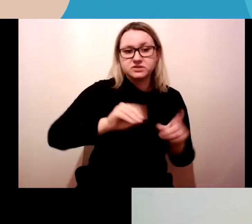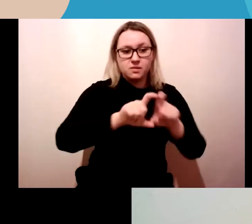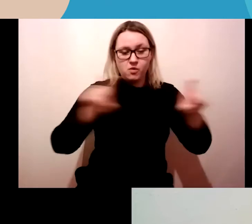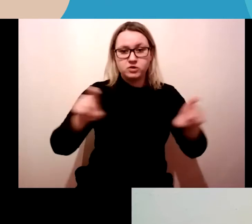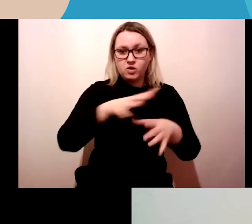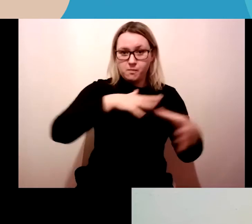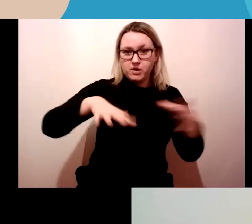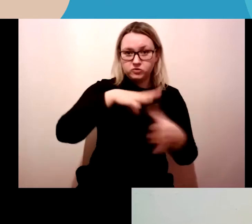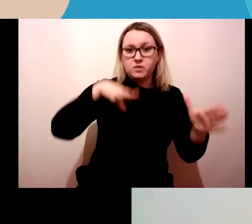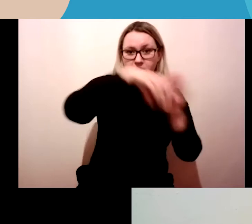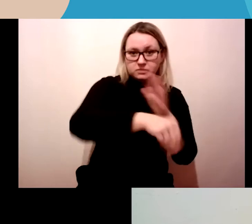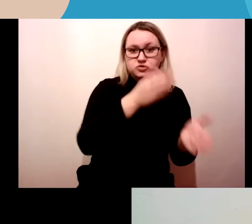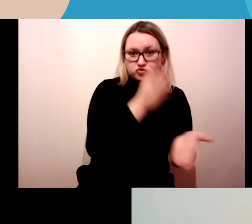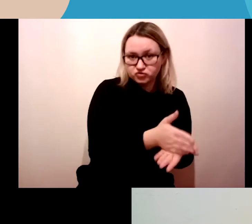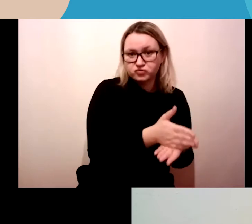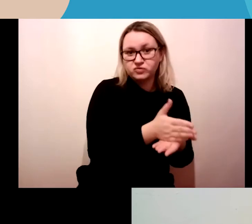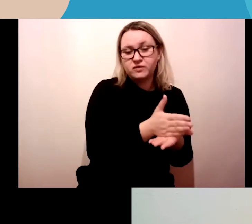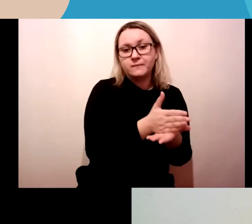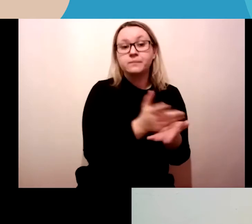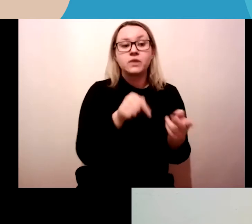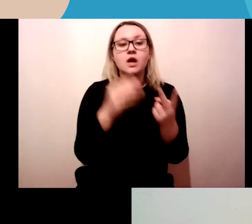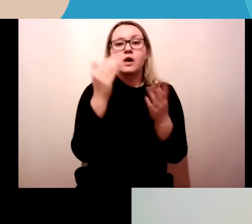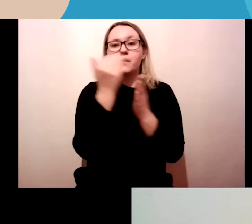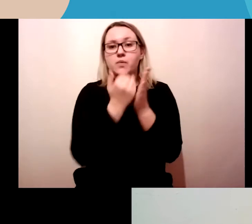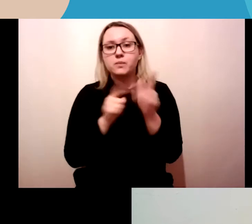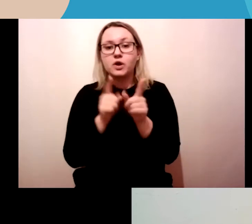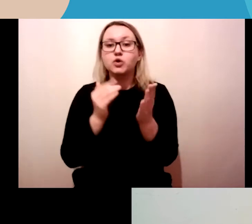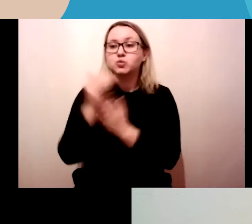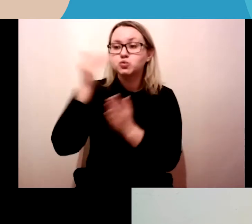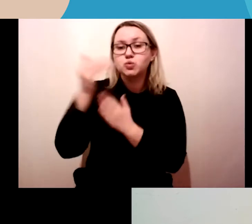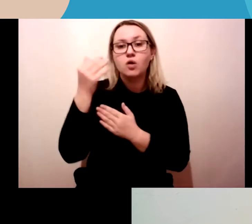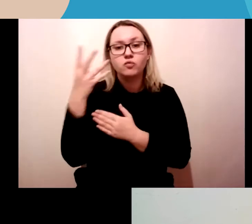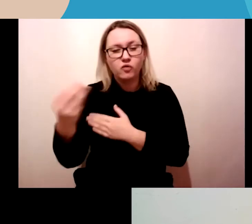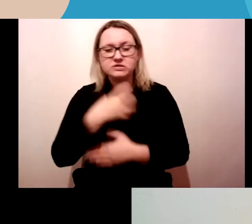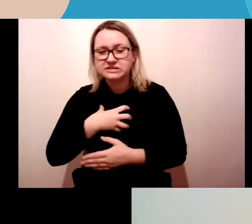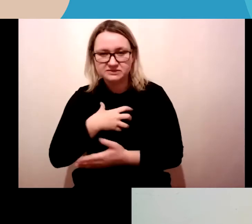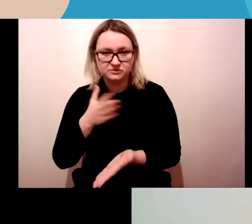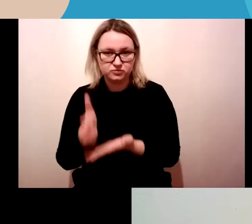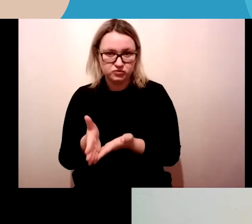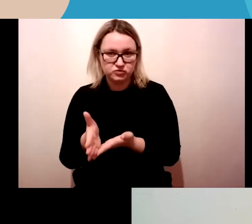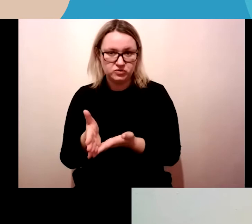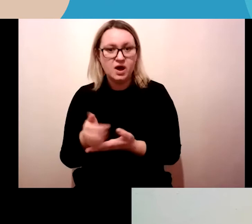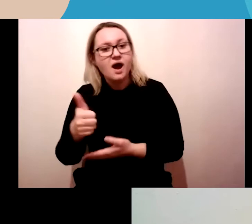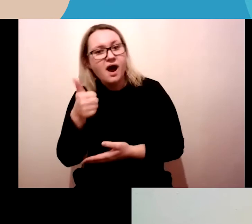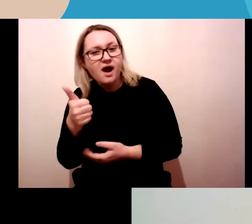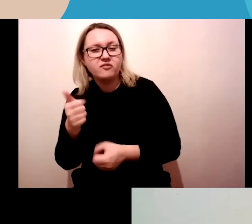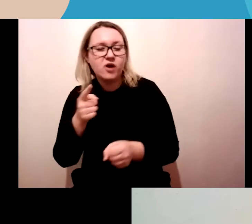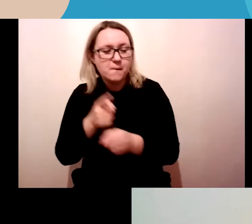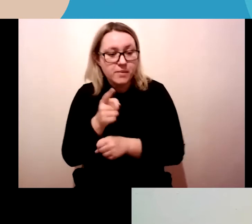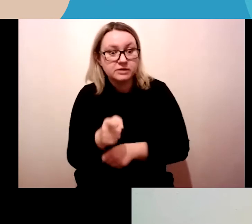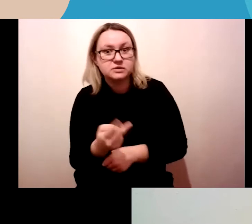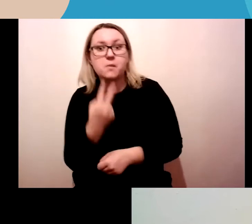program that covers the entire community of school. It strengthens the role